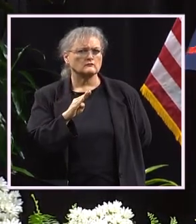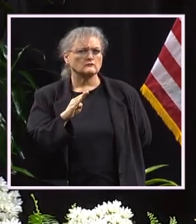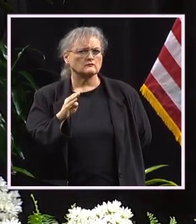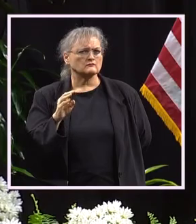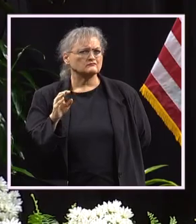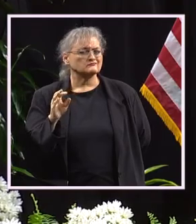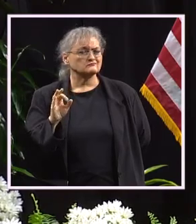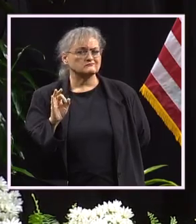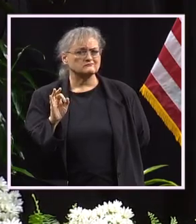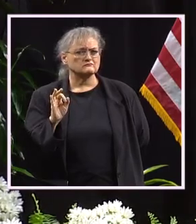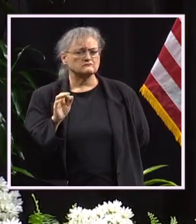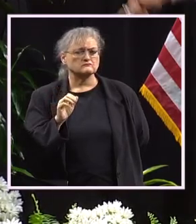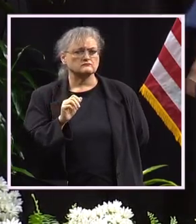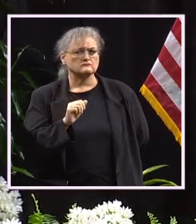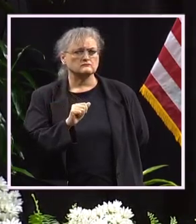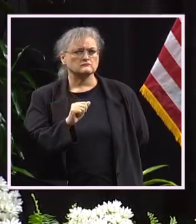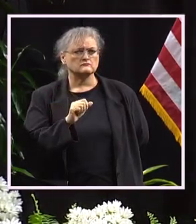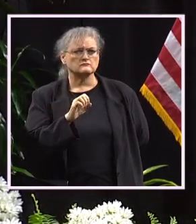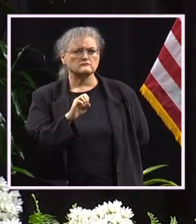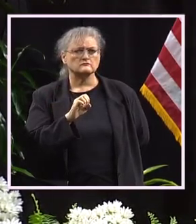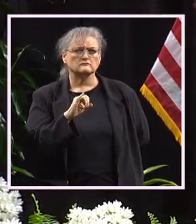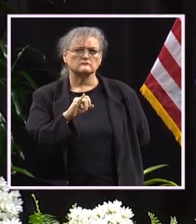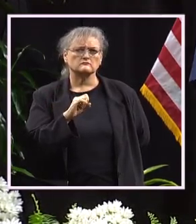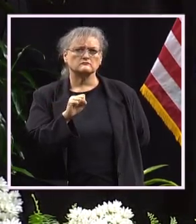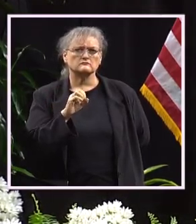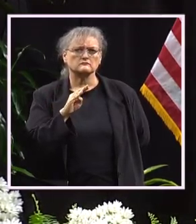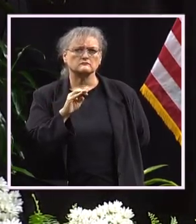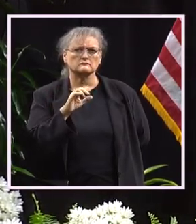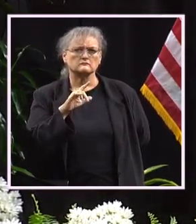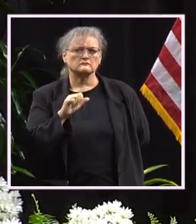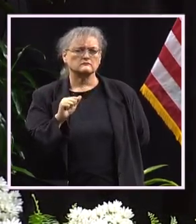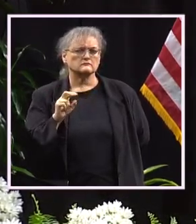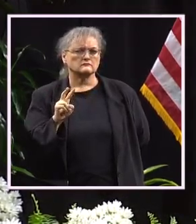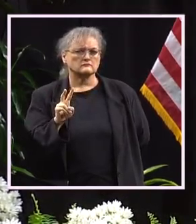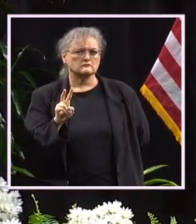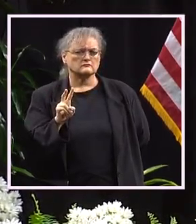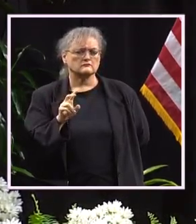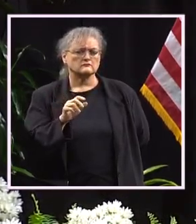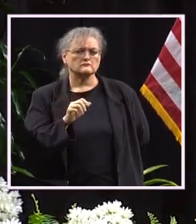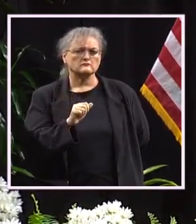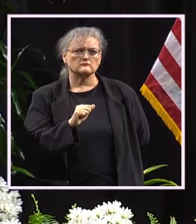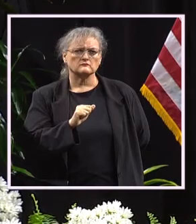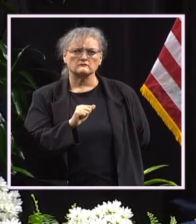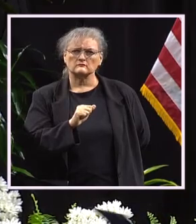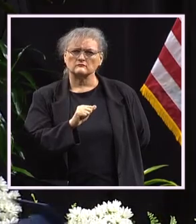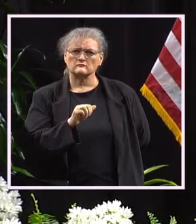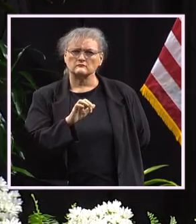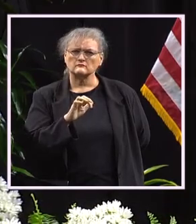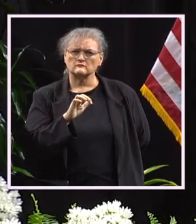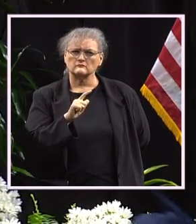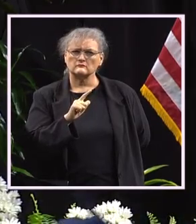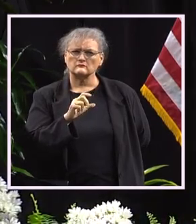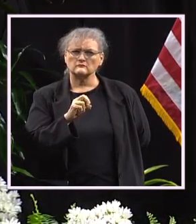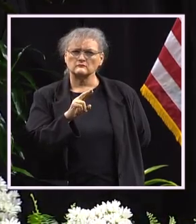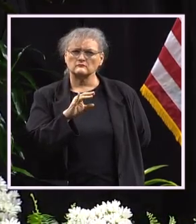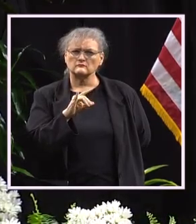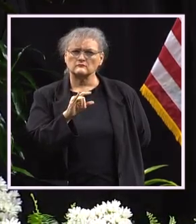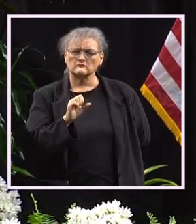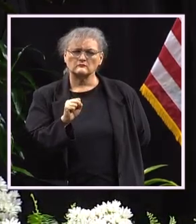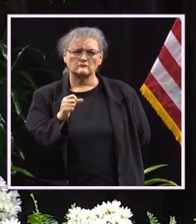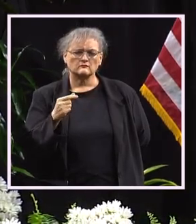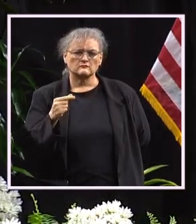Laude. Isabella I. Vasquez, Magna Cum Laude. Luisa Fernanda Gonzalez, Cum